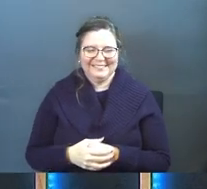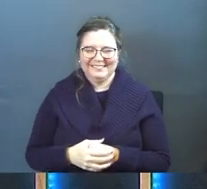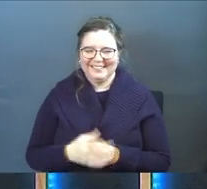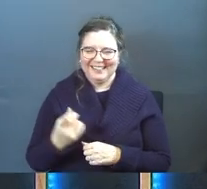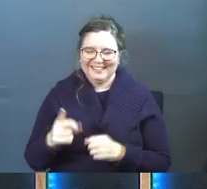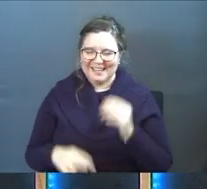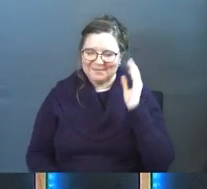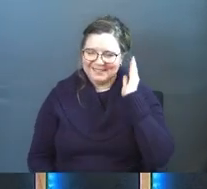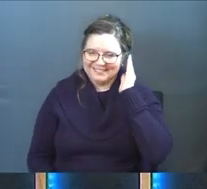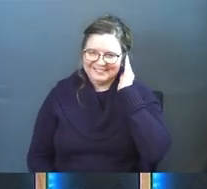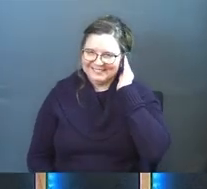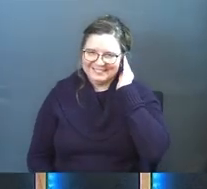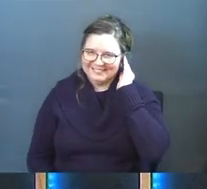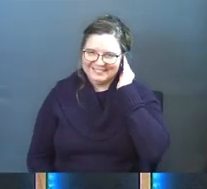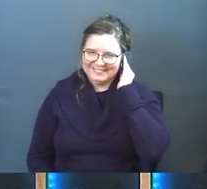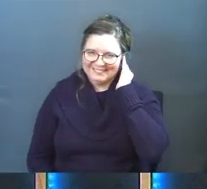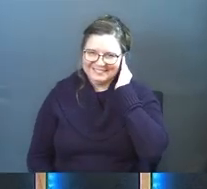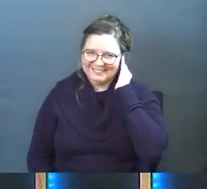happened.